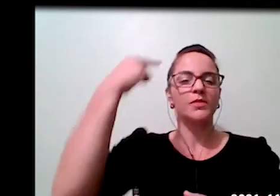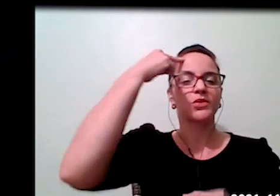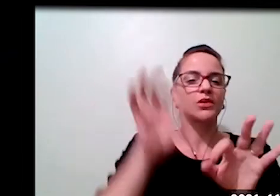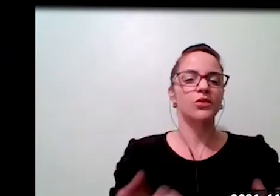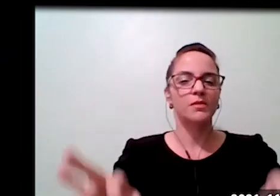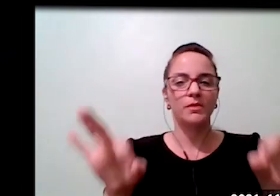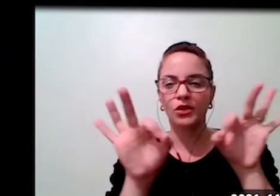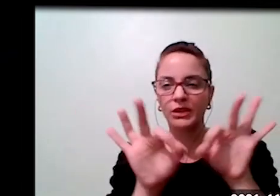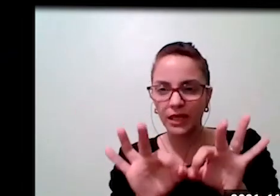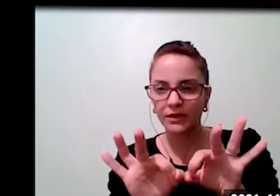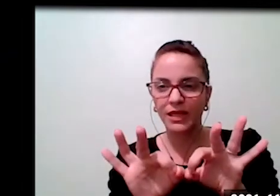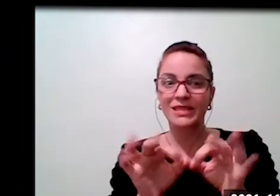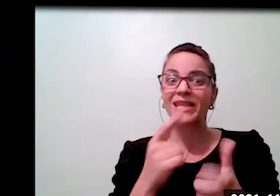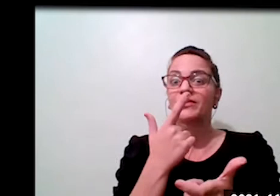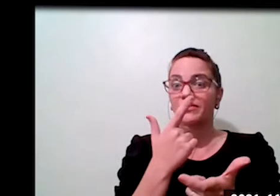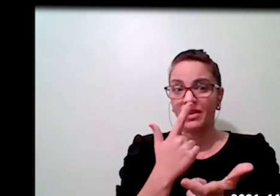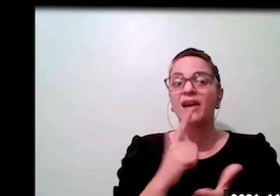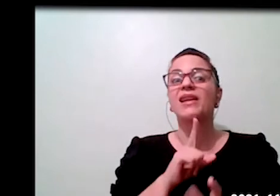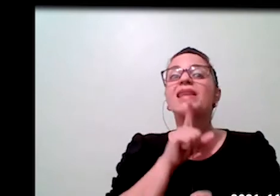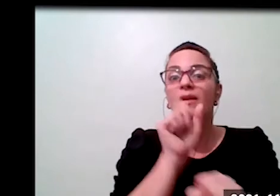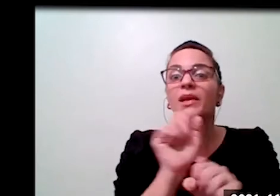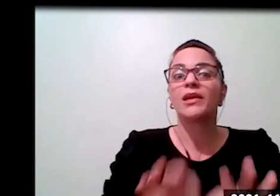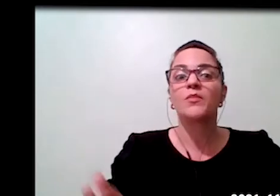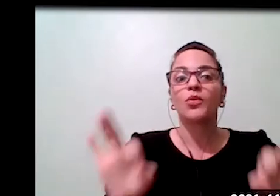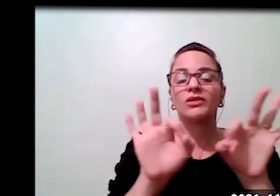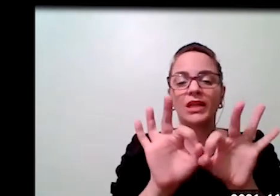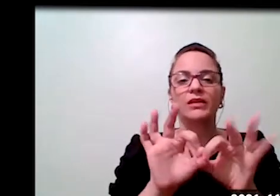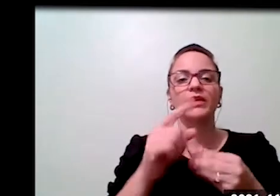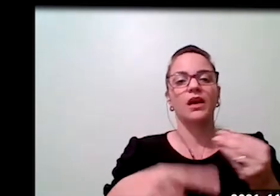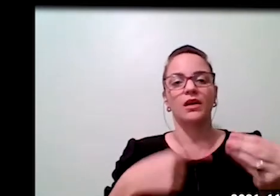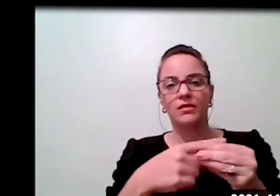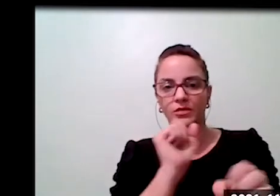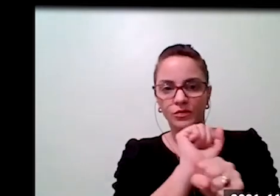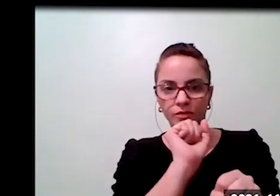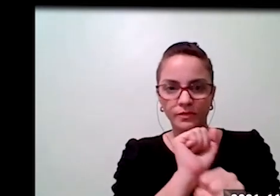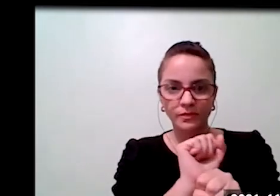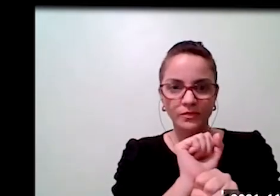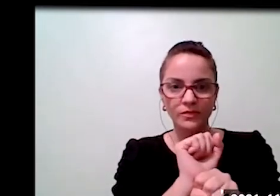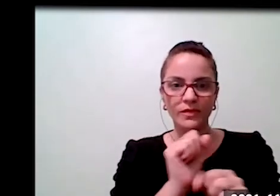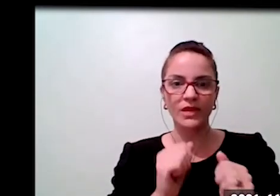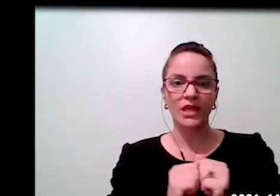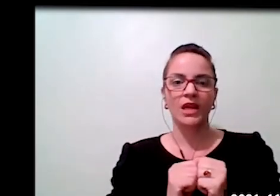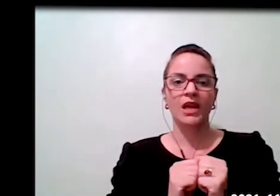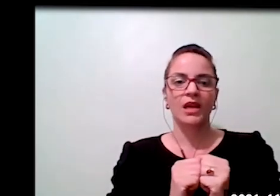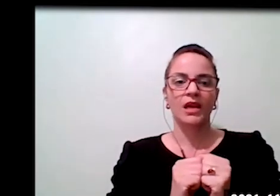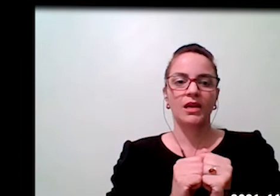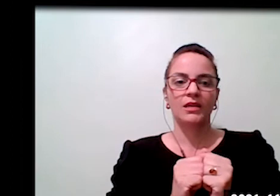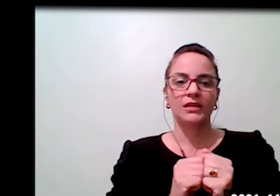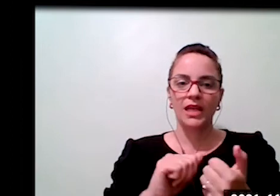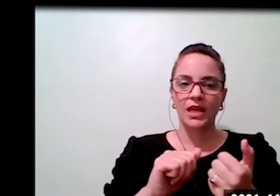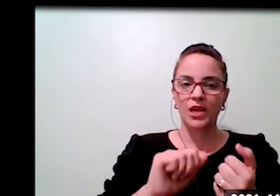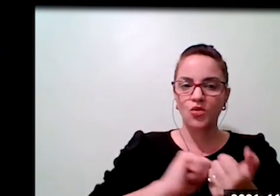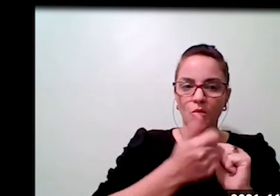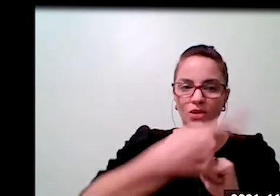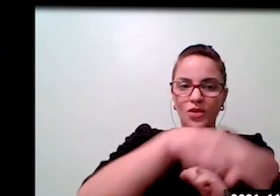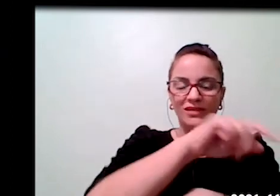of the things that I consider extremely important about the work that the PRSHPO has been doing throughout these years is the